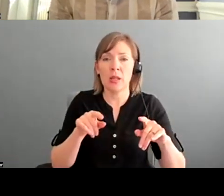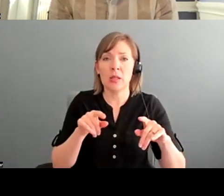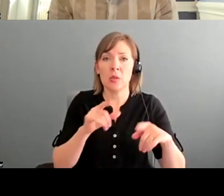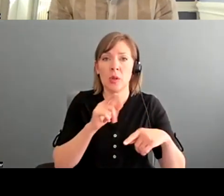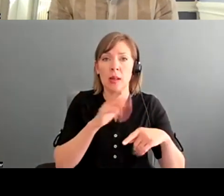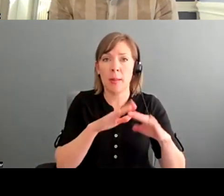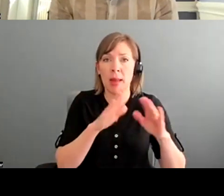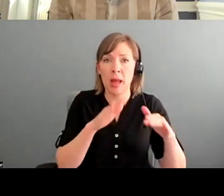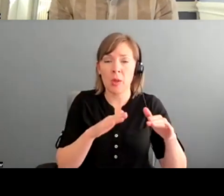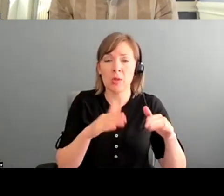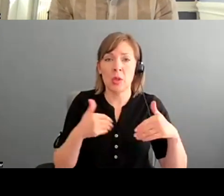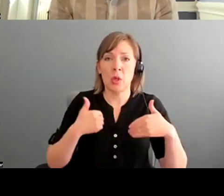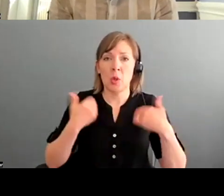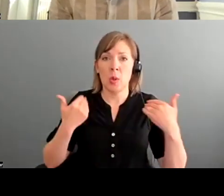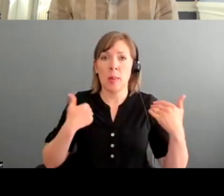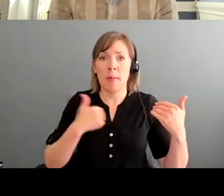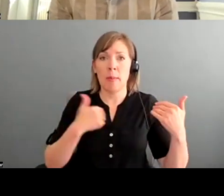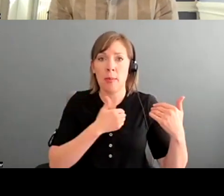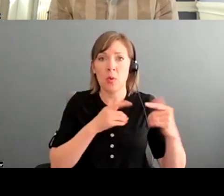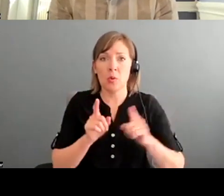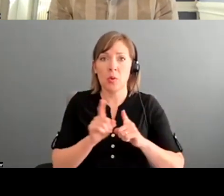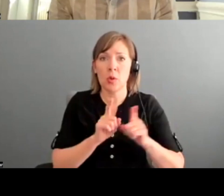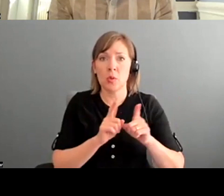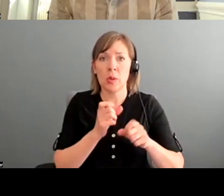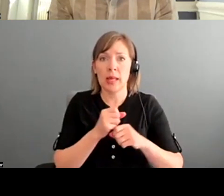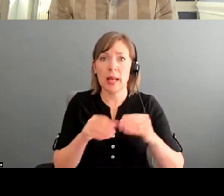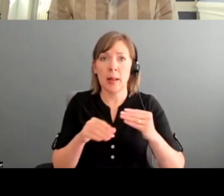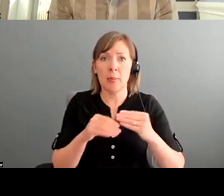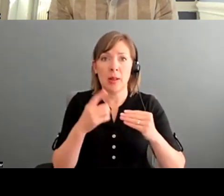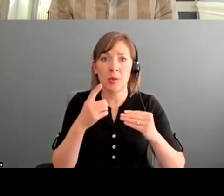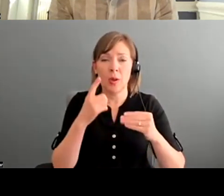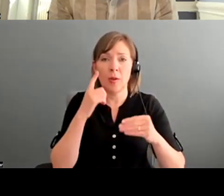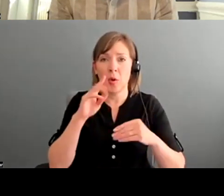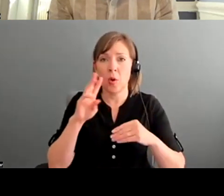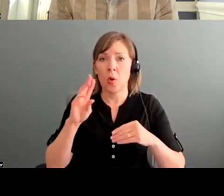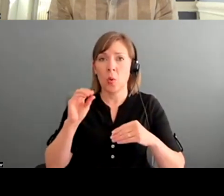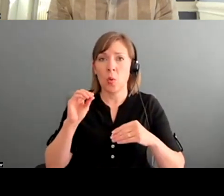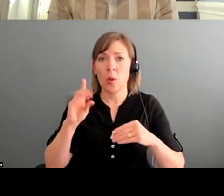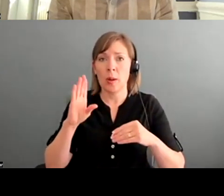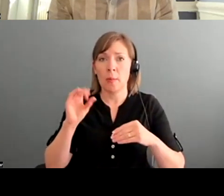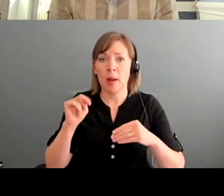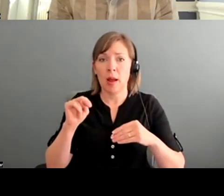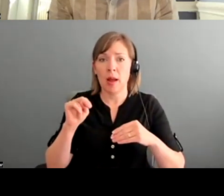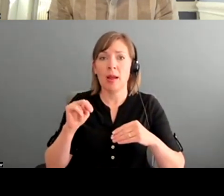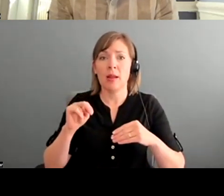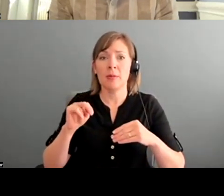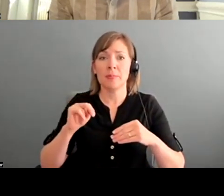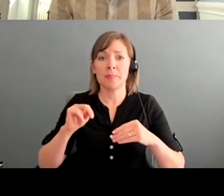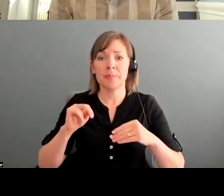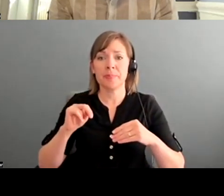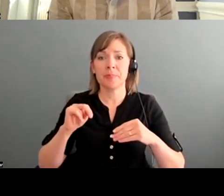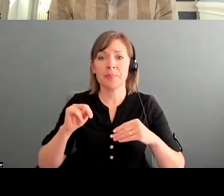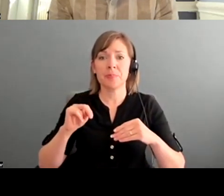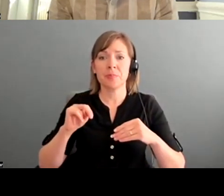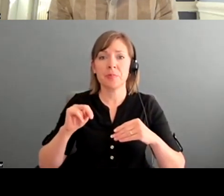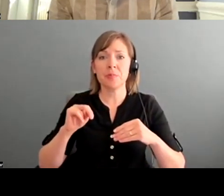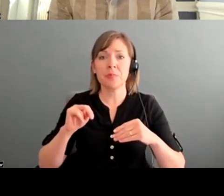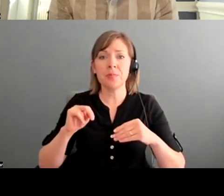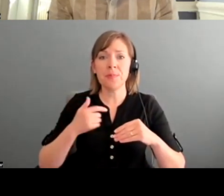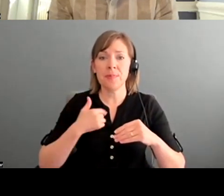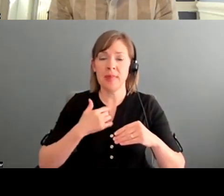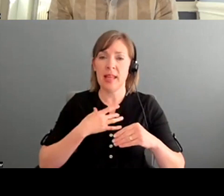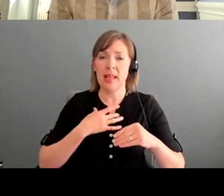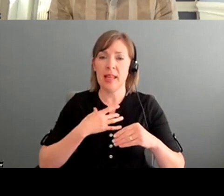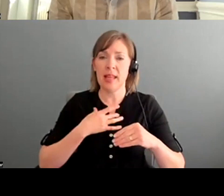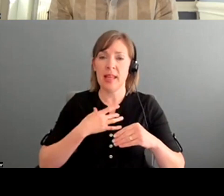youth members? Also, we get a +1, a shout out for Woodbine. Sir, I like this